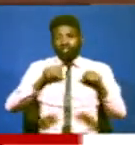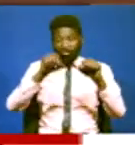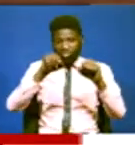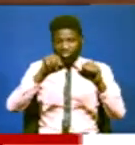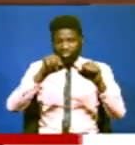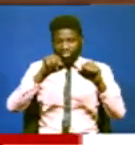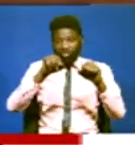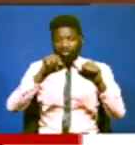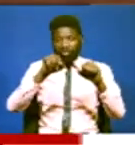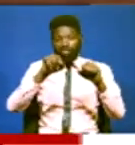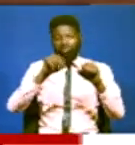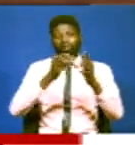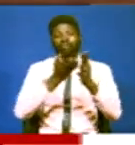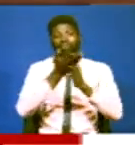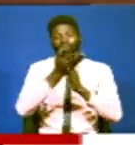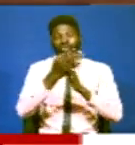by Gazette notice dated